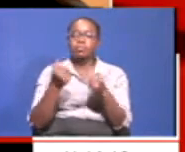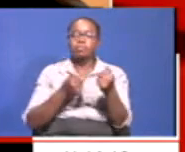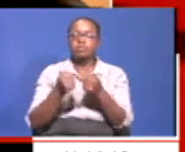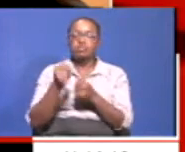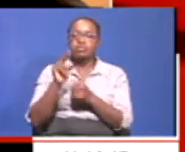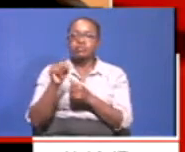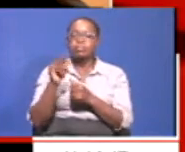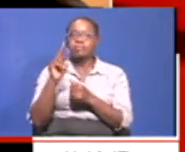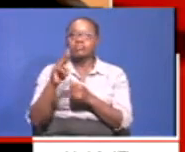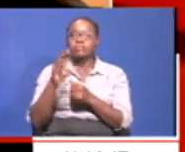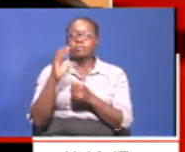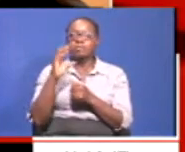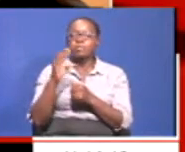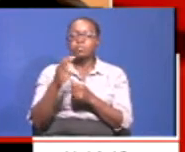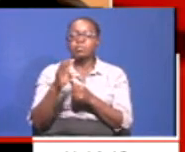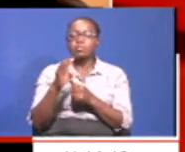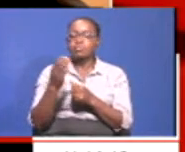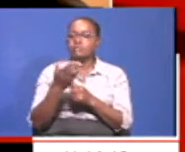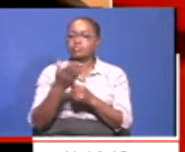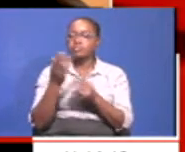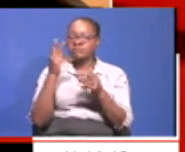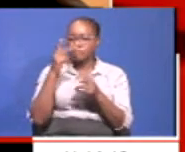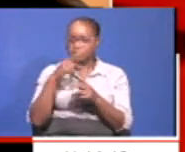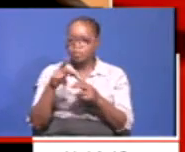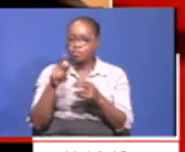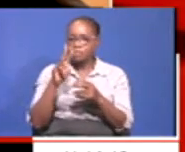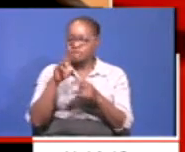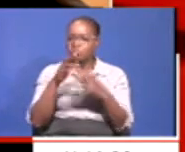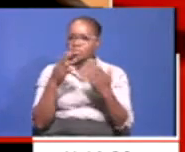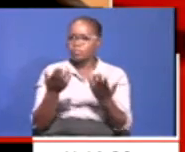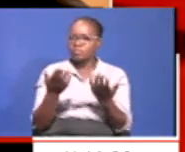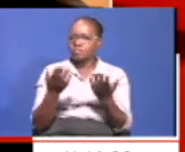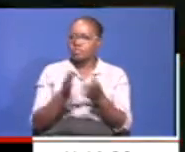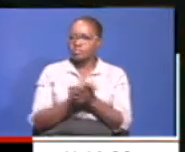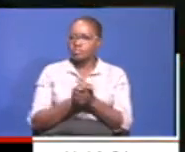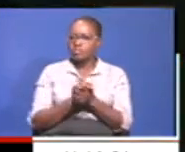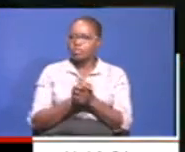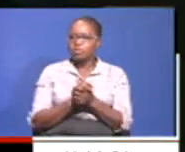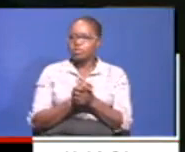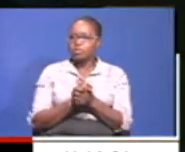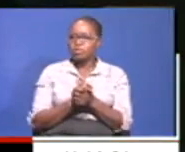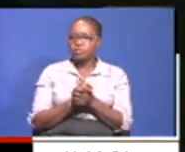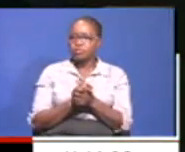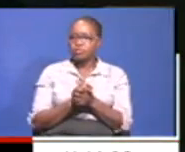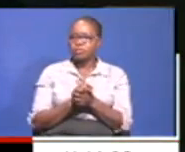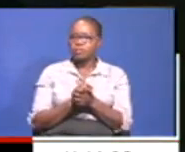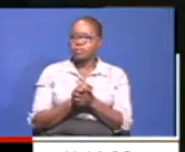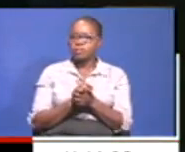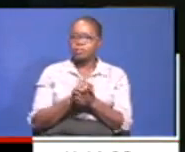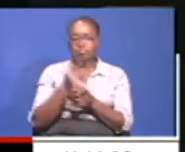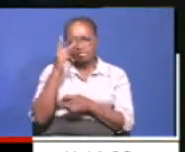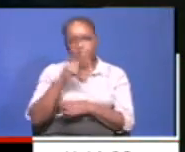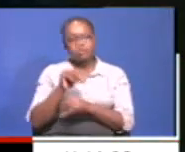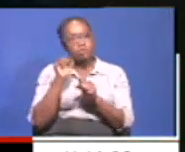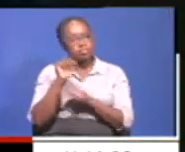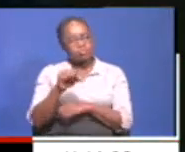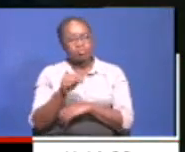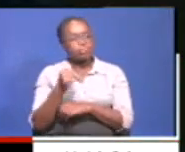circuit. How have you physically prepared for this event? Well, physically, yes, working